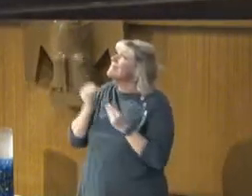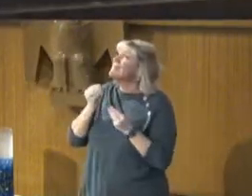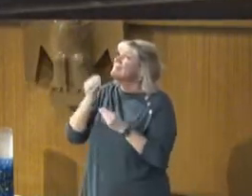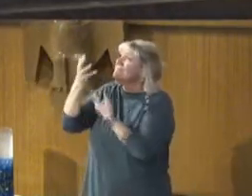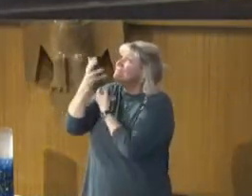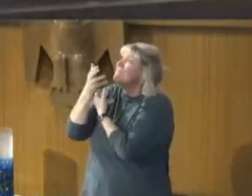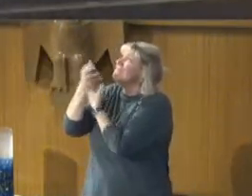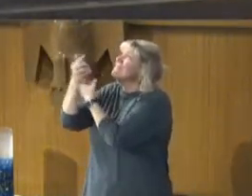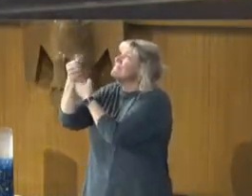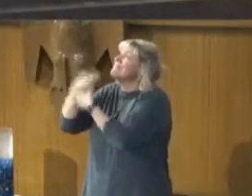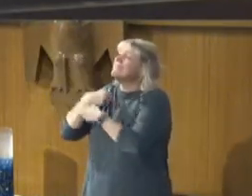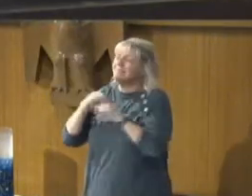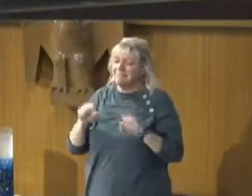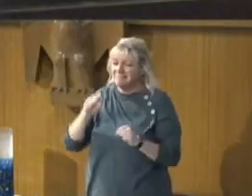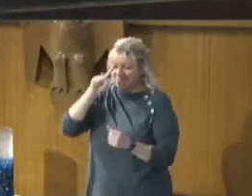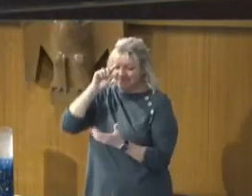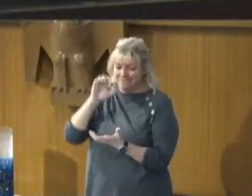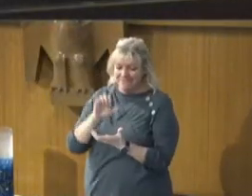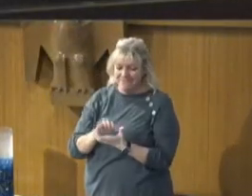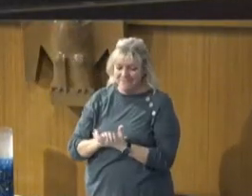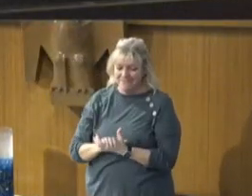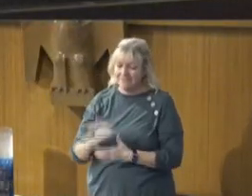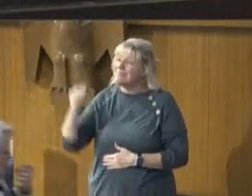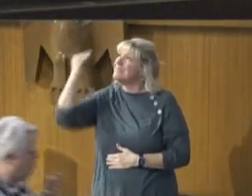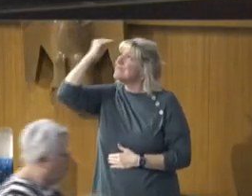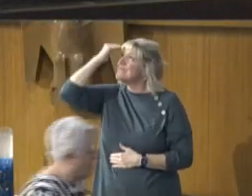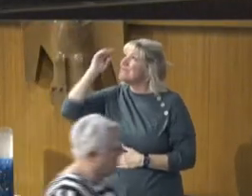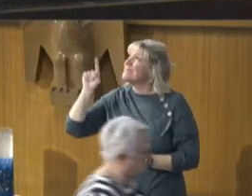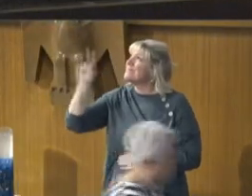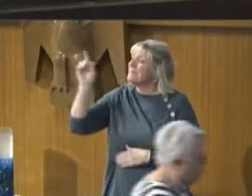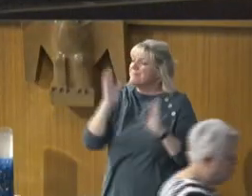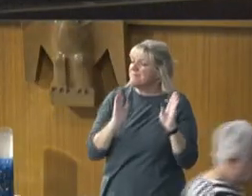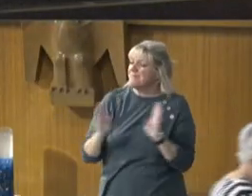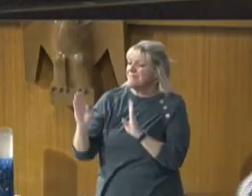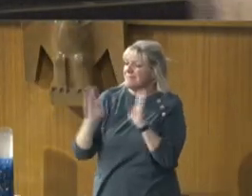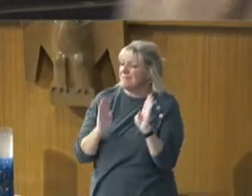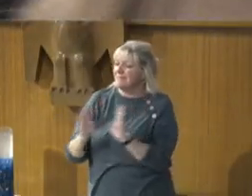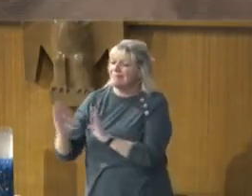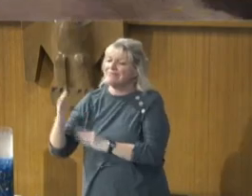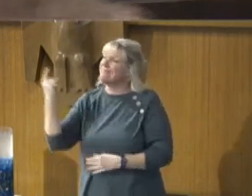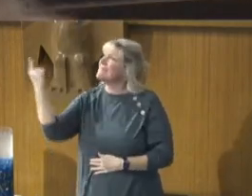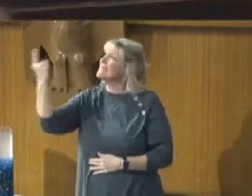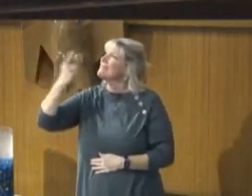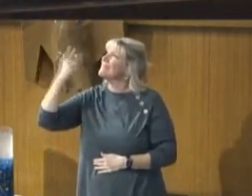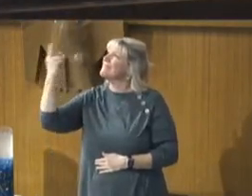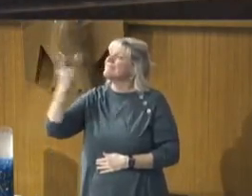to believe it. I know you're up to something,